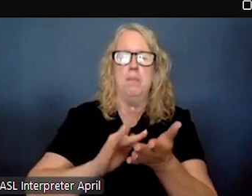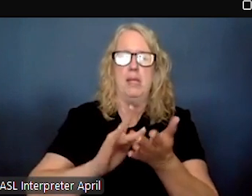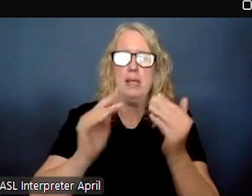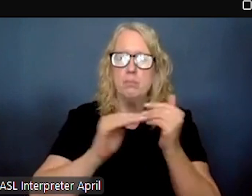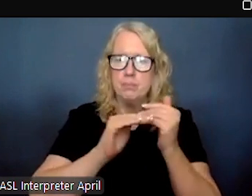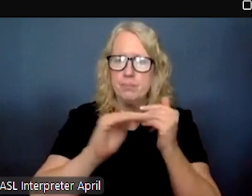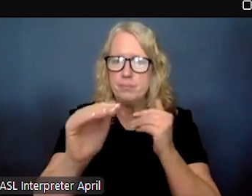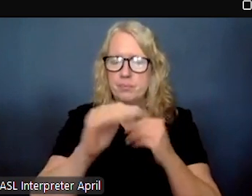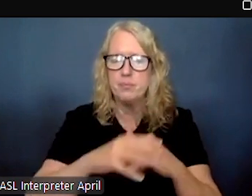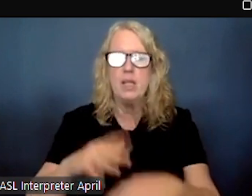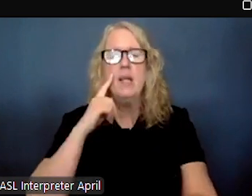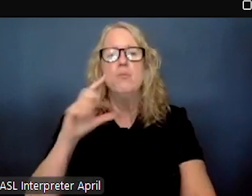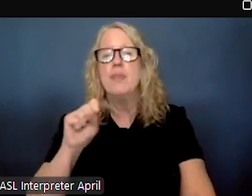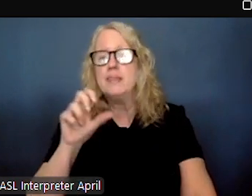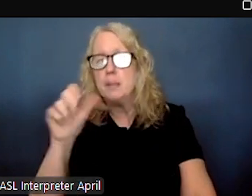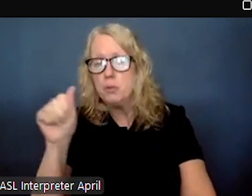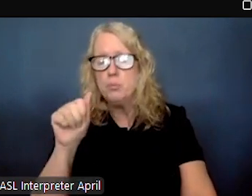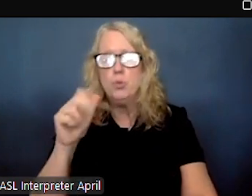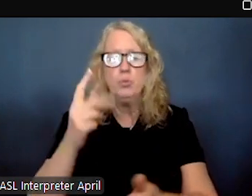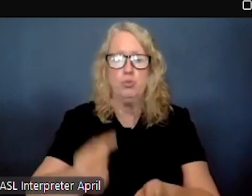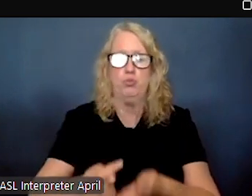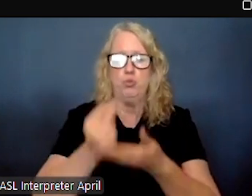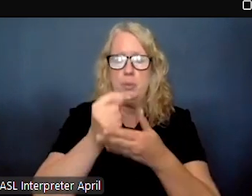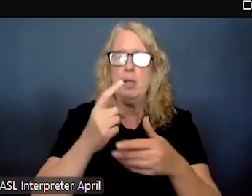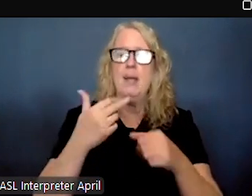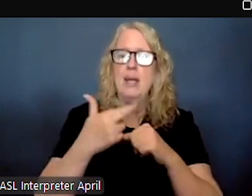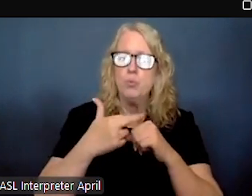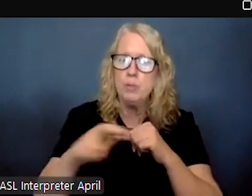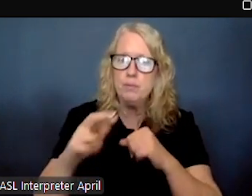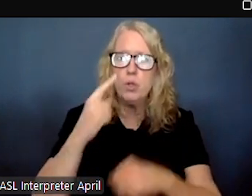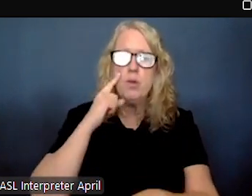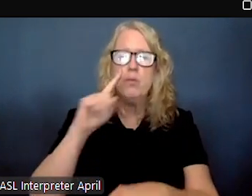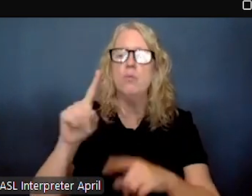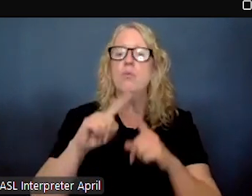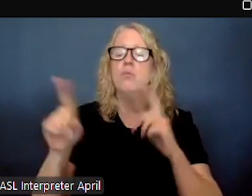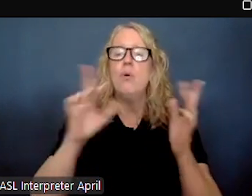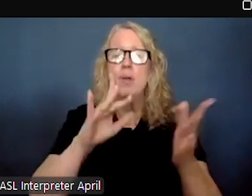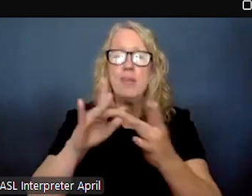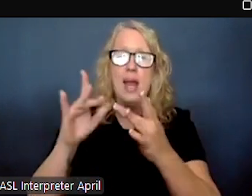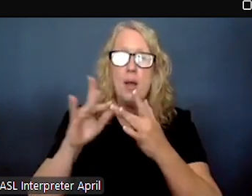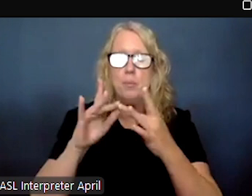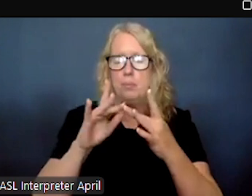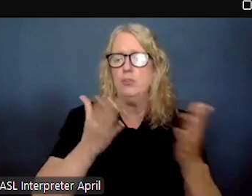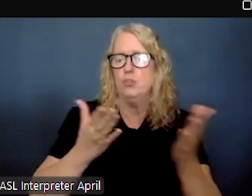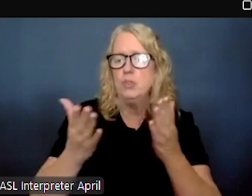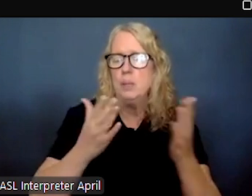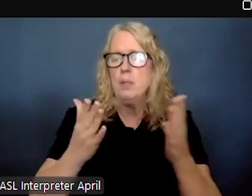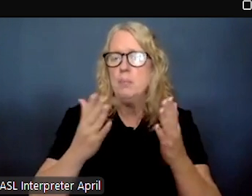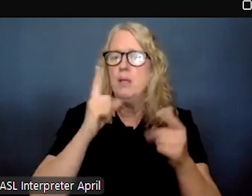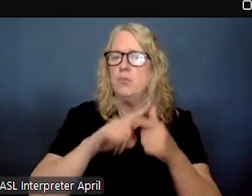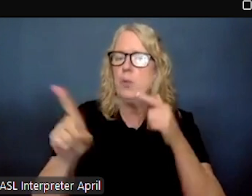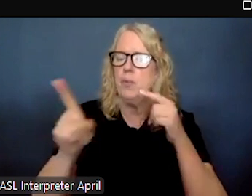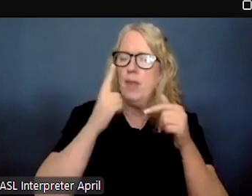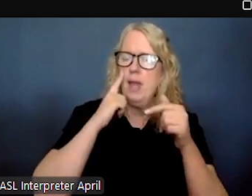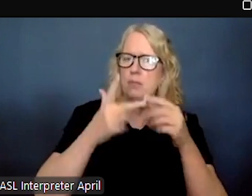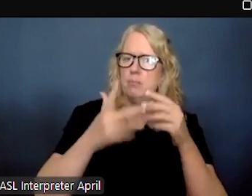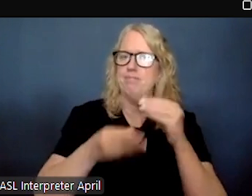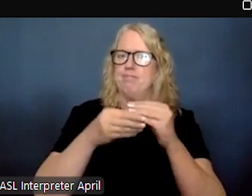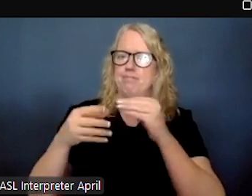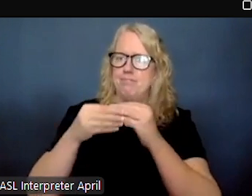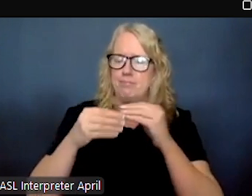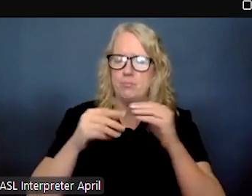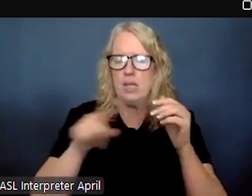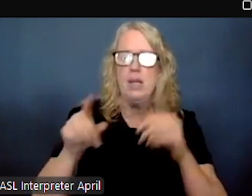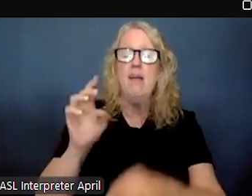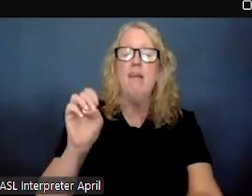stabilization, substance abuse treatment, and then referral for outpatient services. We fill in that gap, and